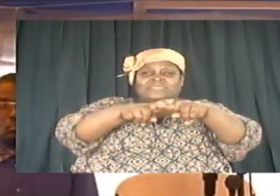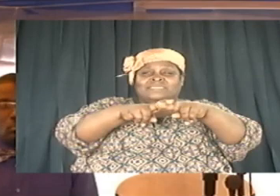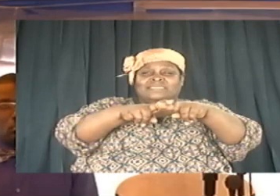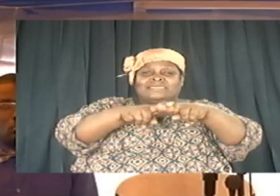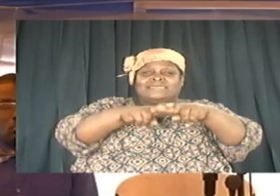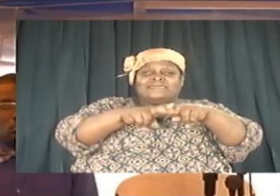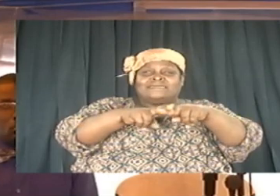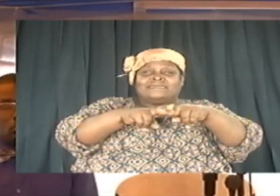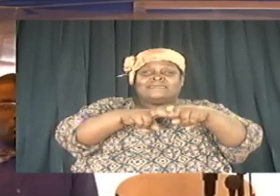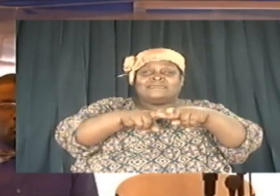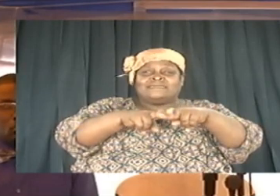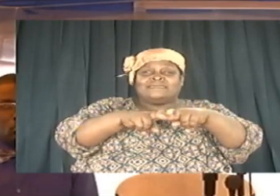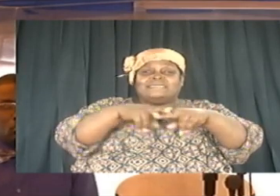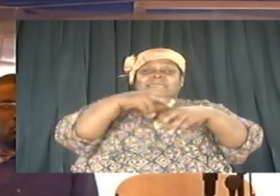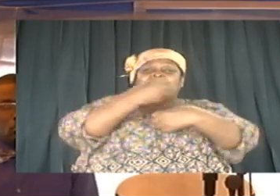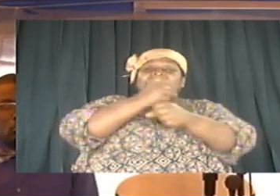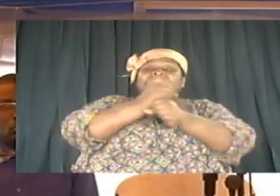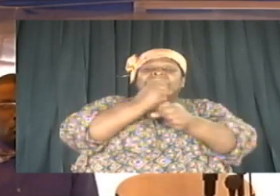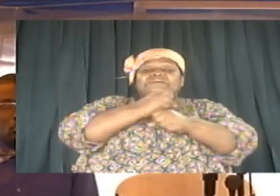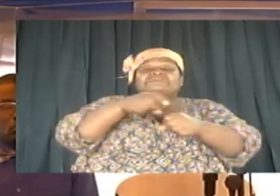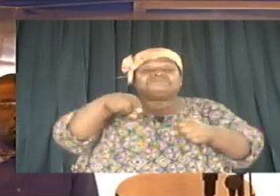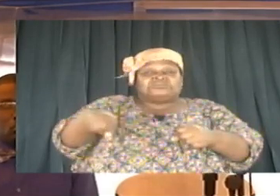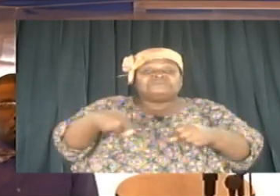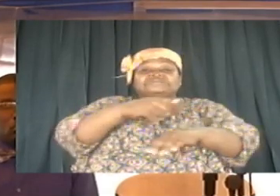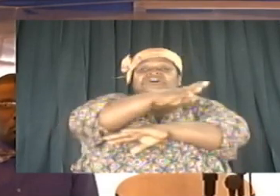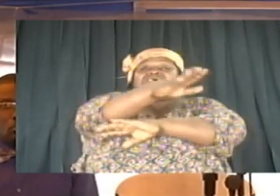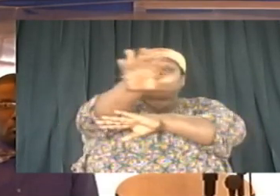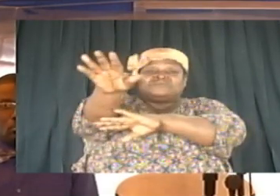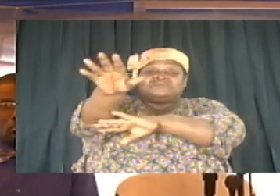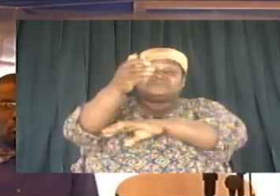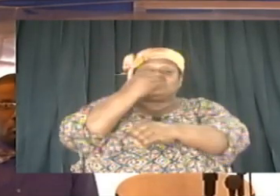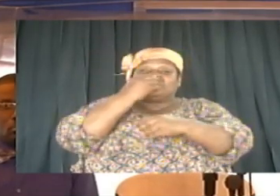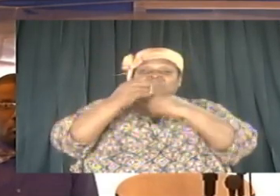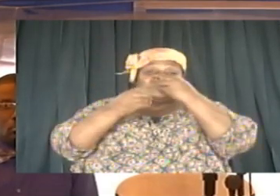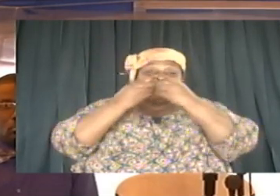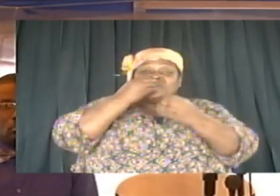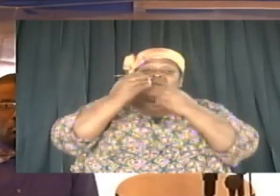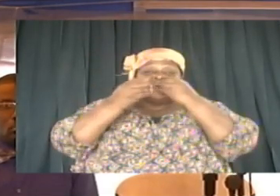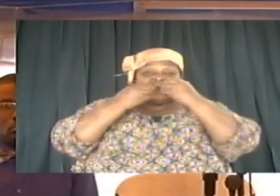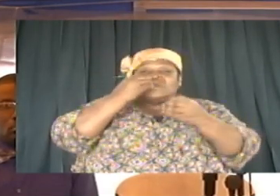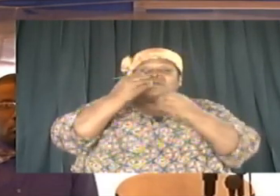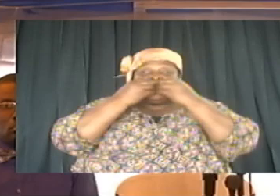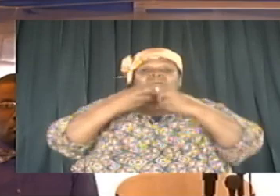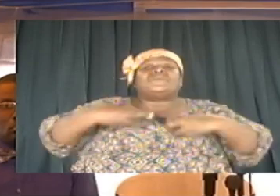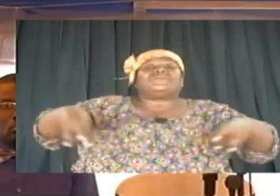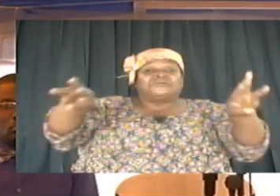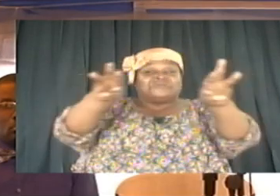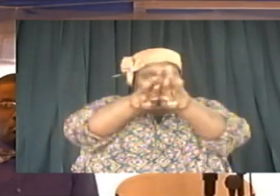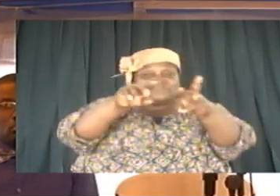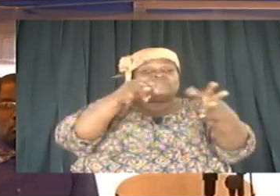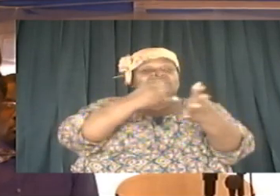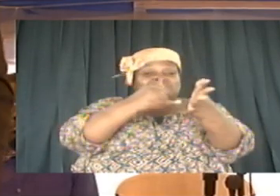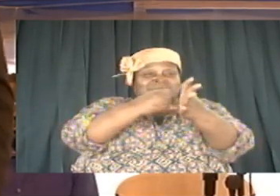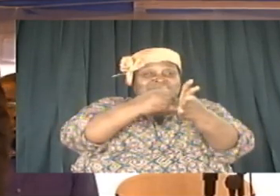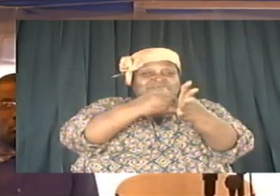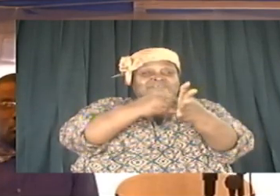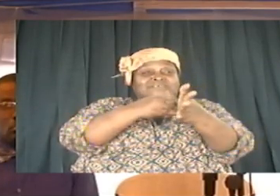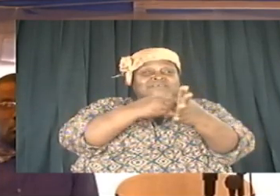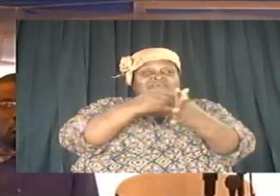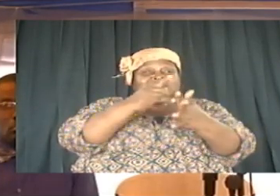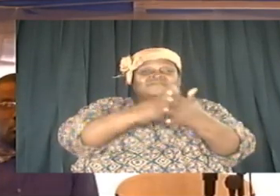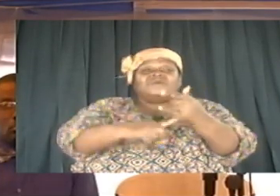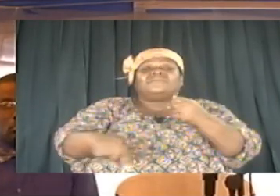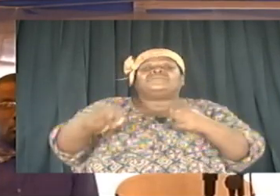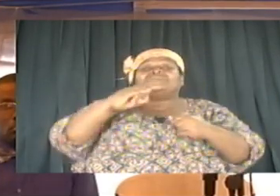this afternoon's supper count for what it is really worth.